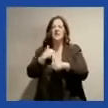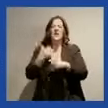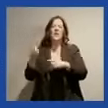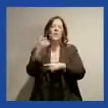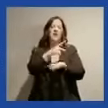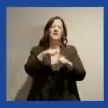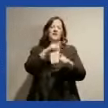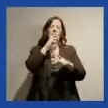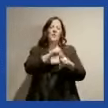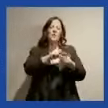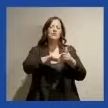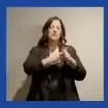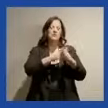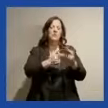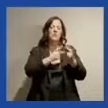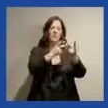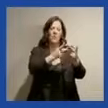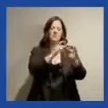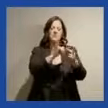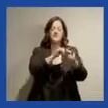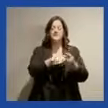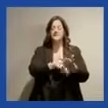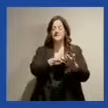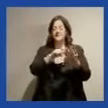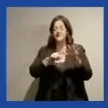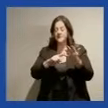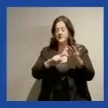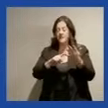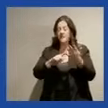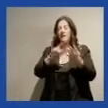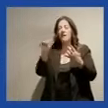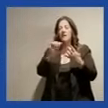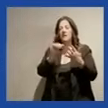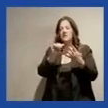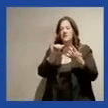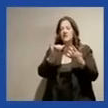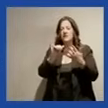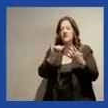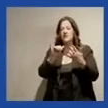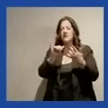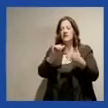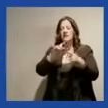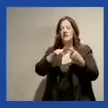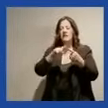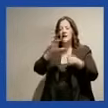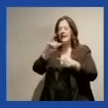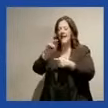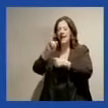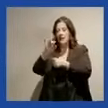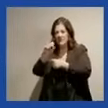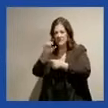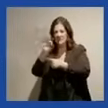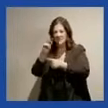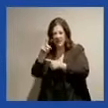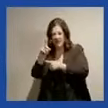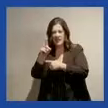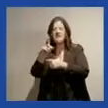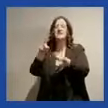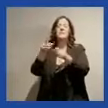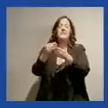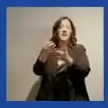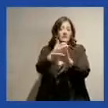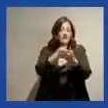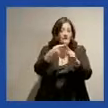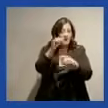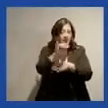proposals. And the cannabis fund is looking again, the set aside in the cannabis fund, child care dollars that would have been absorbed under the general